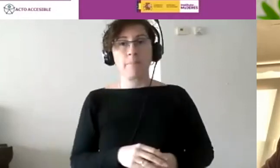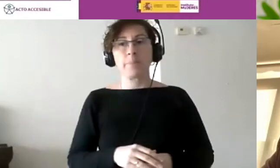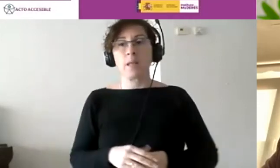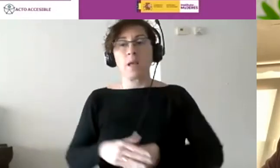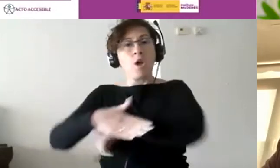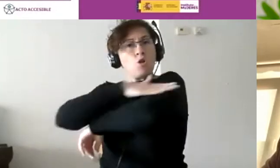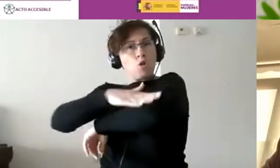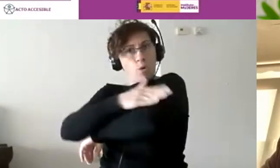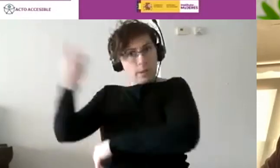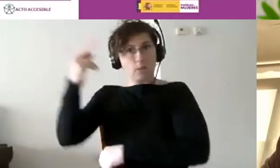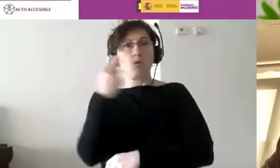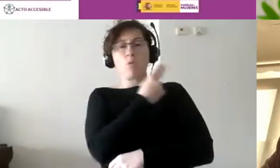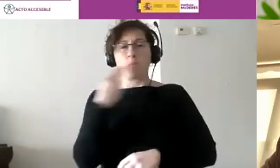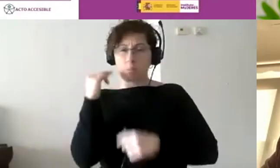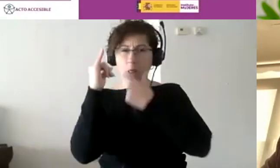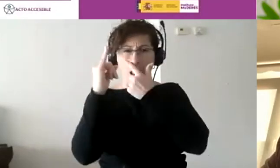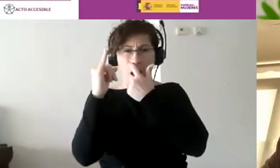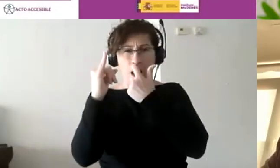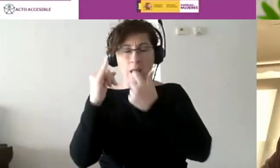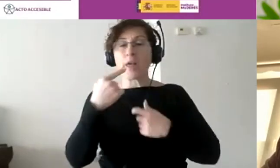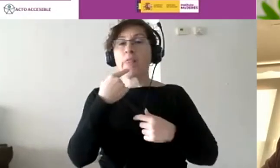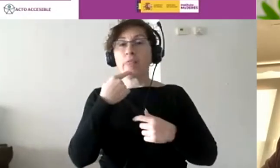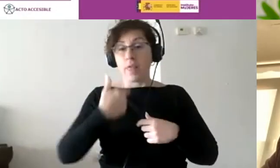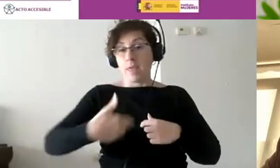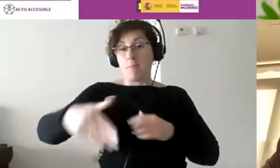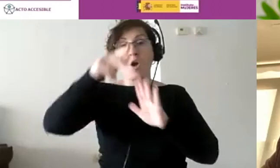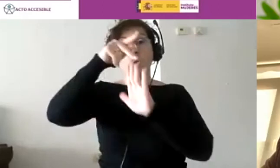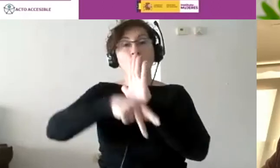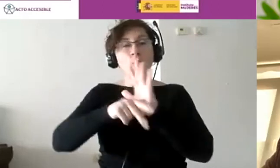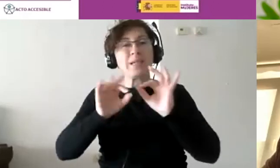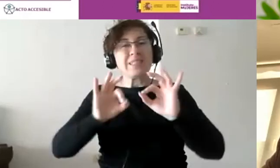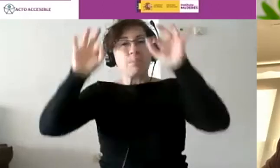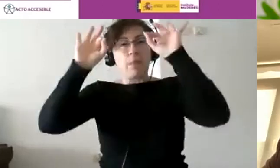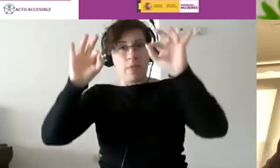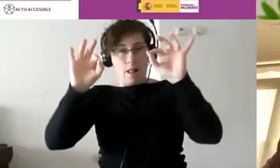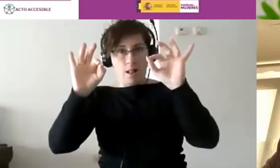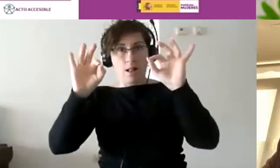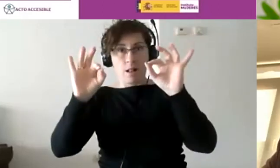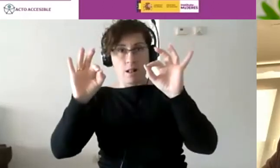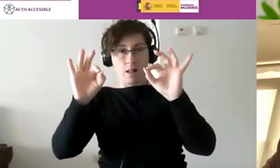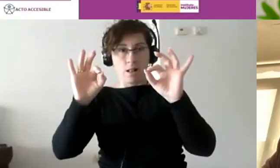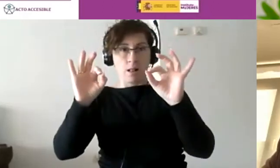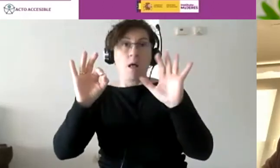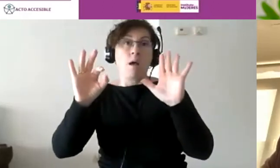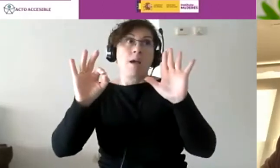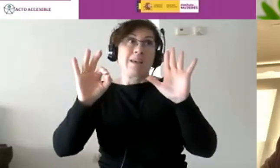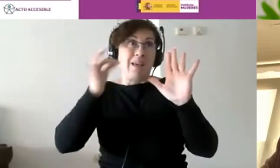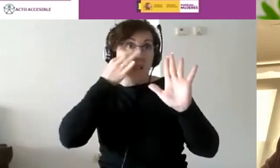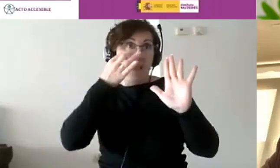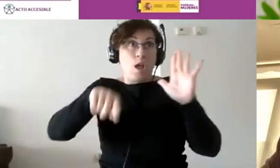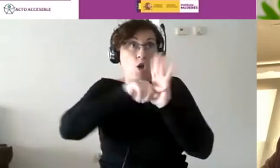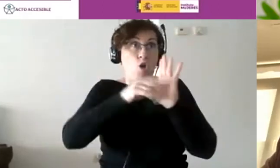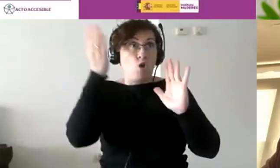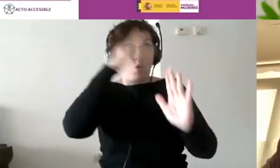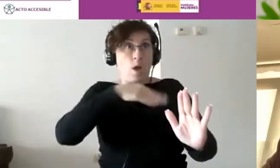the commitment of the government of Spain that possibly in a special rule that they're going